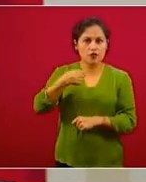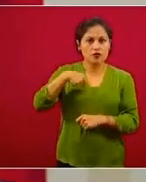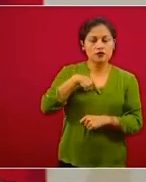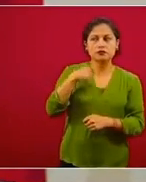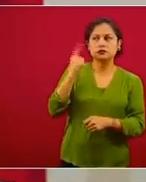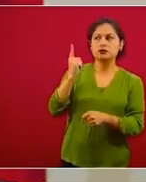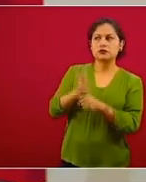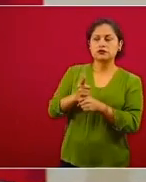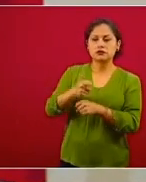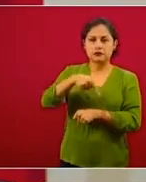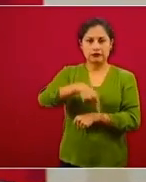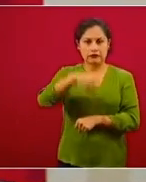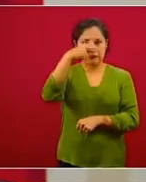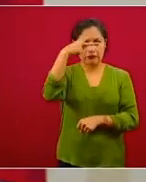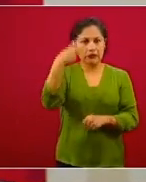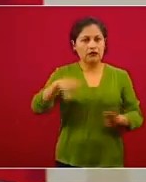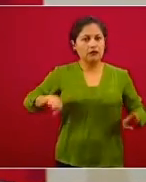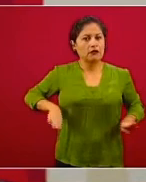Mexico, that's not going to work.